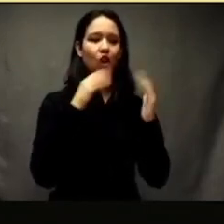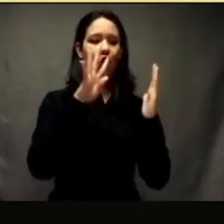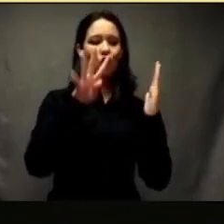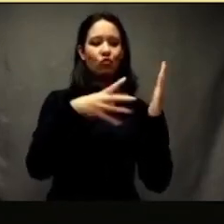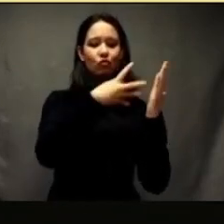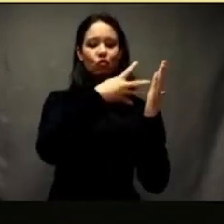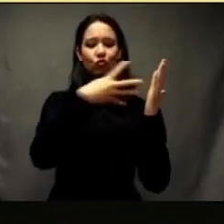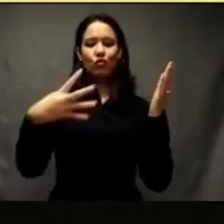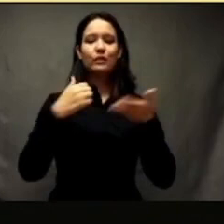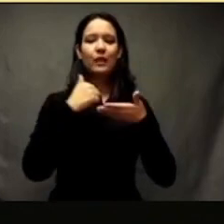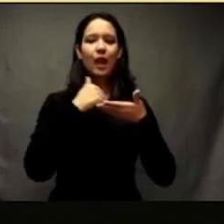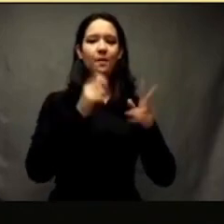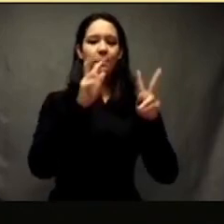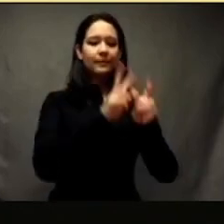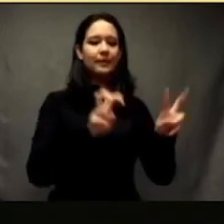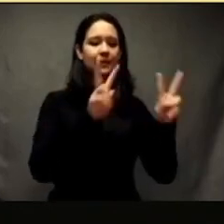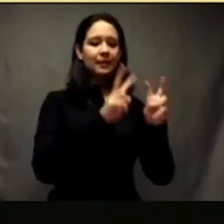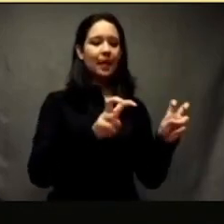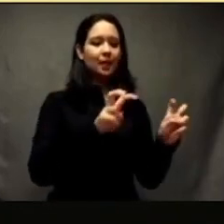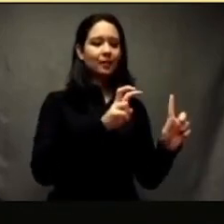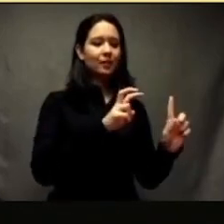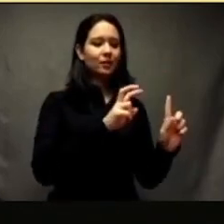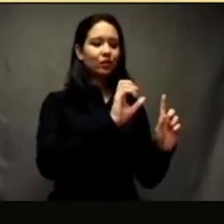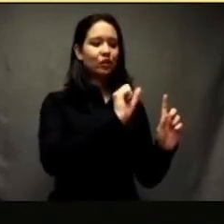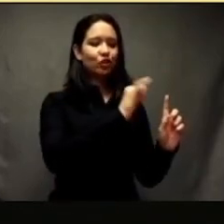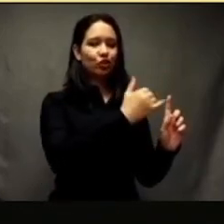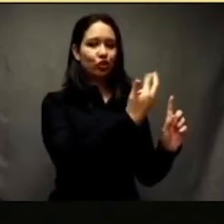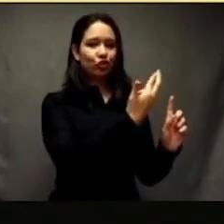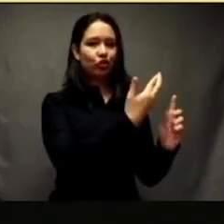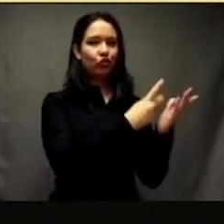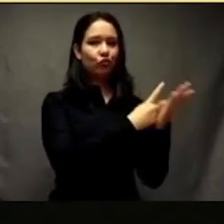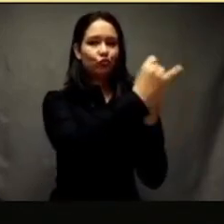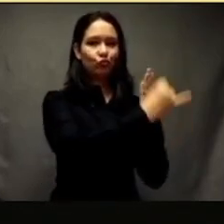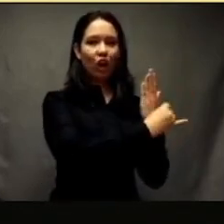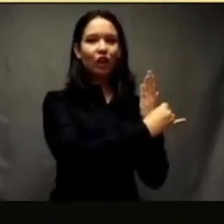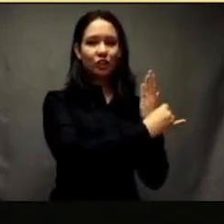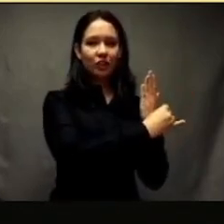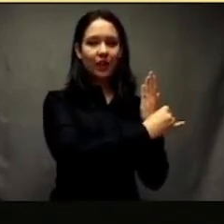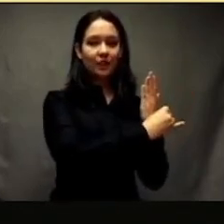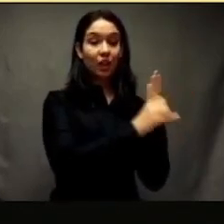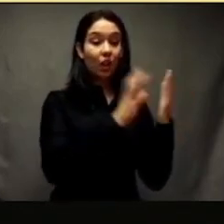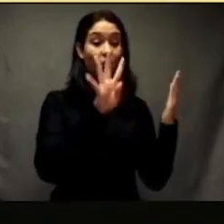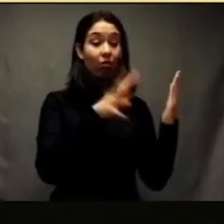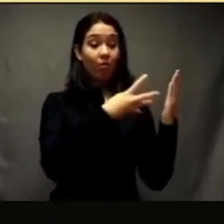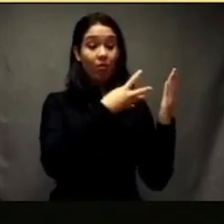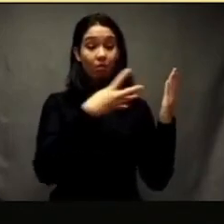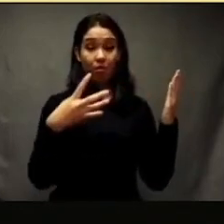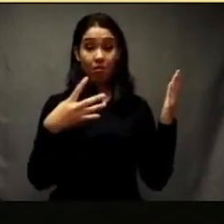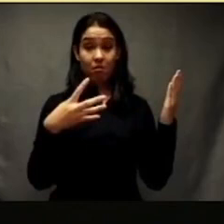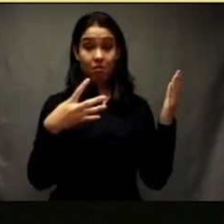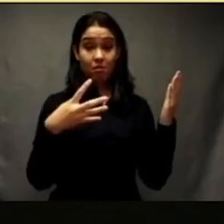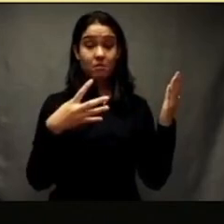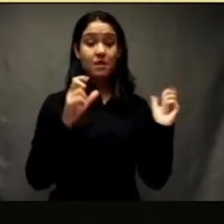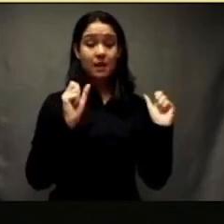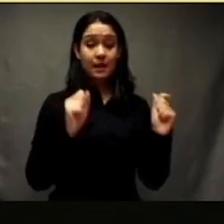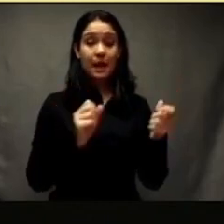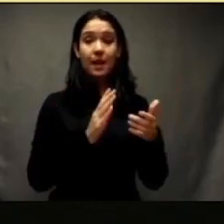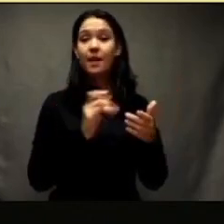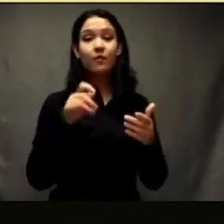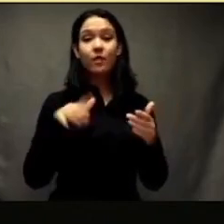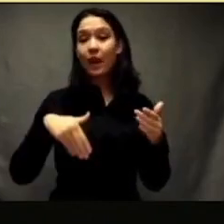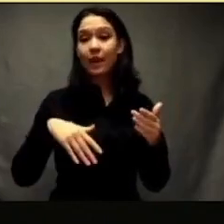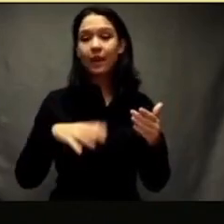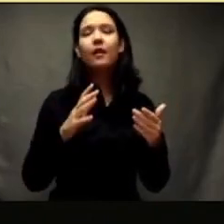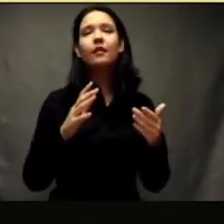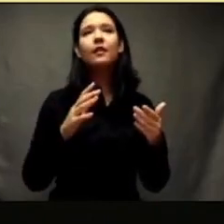assessing ScratchJr projects, and the rubric can be completed if you haven't found it or